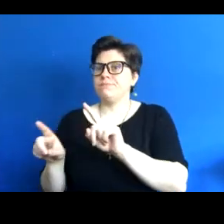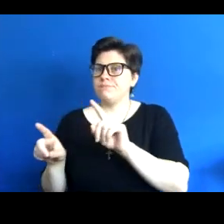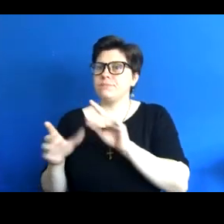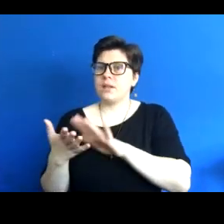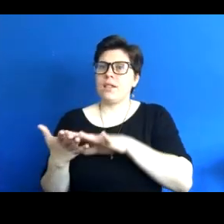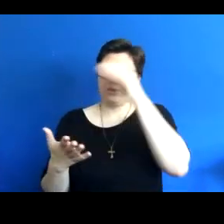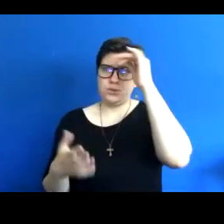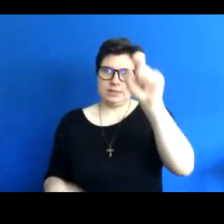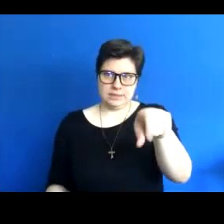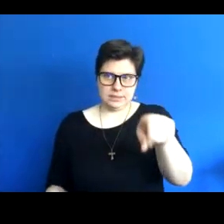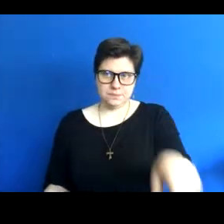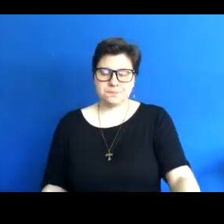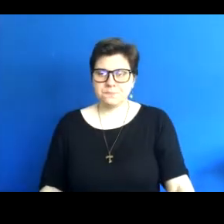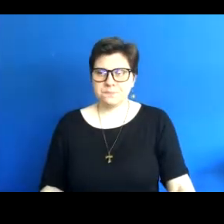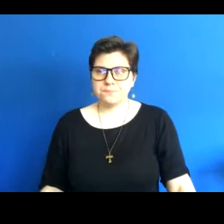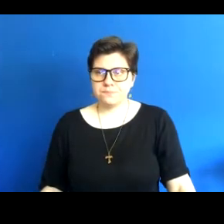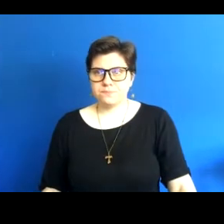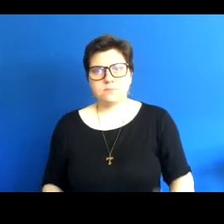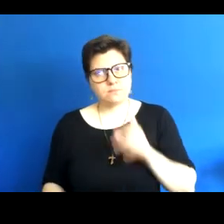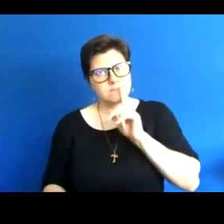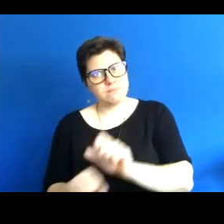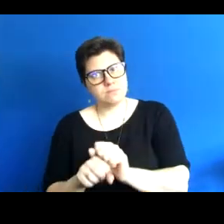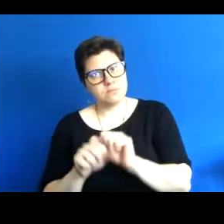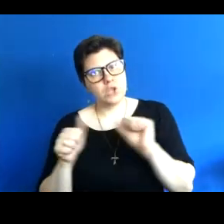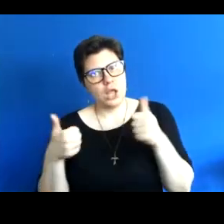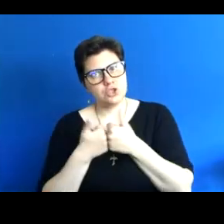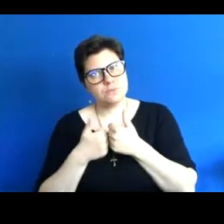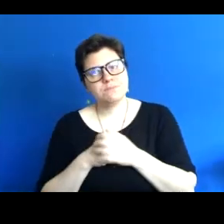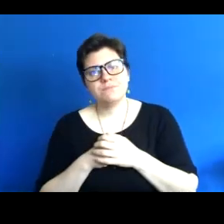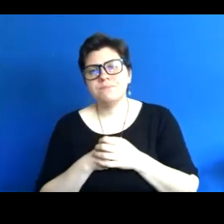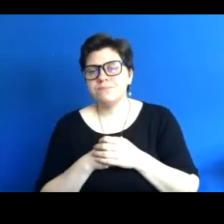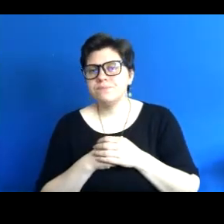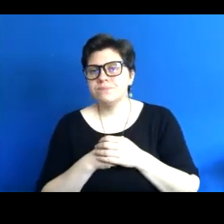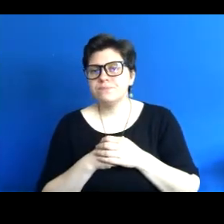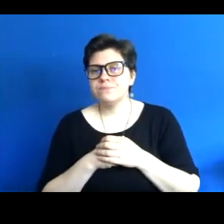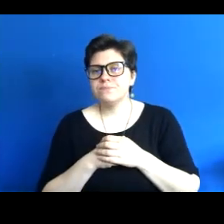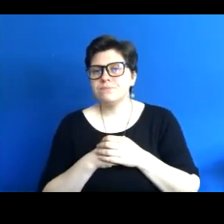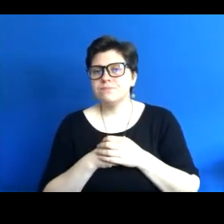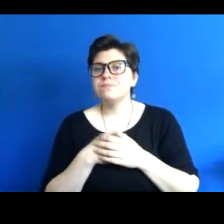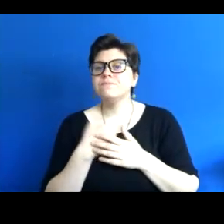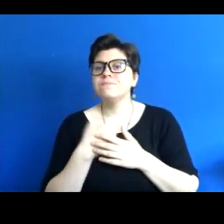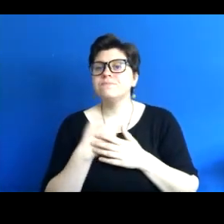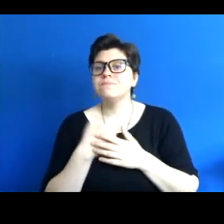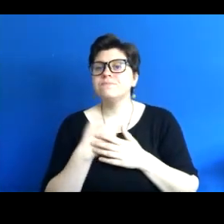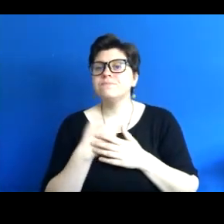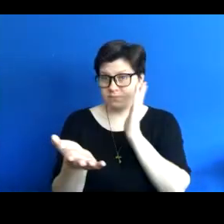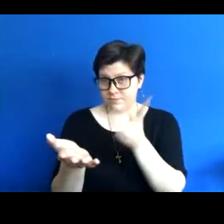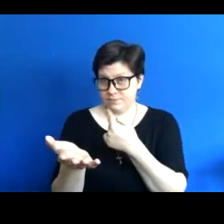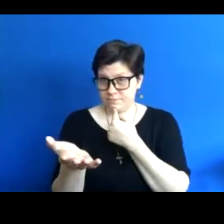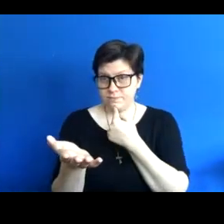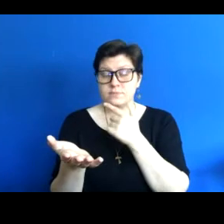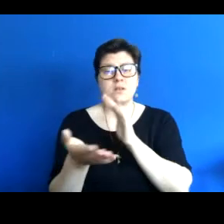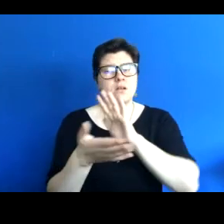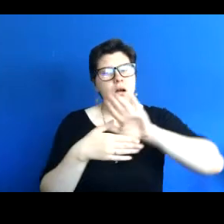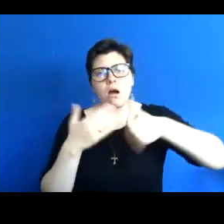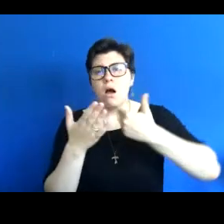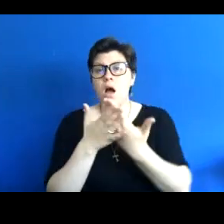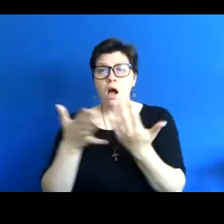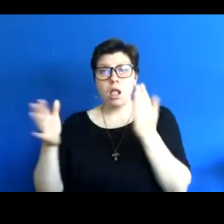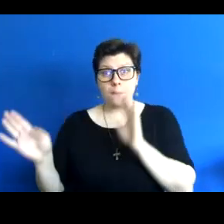learning needs. It is challenging. So I would say that all of our